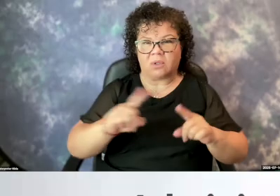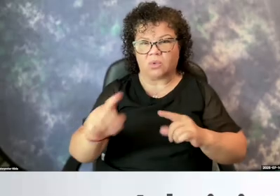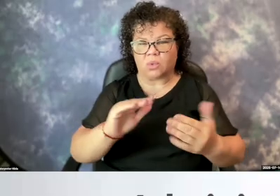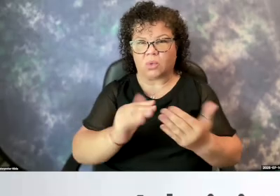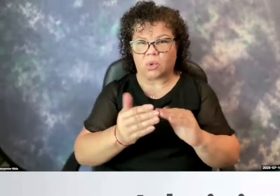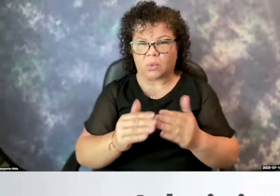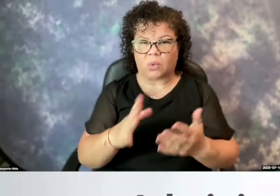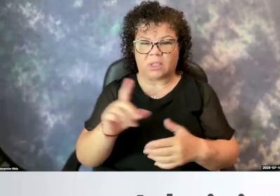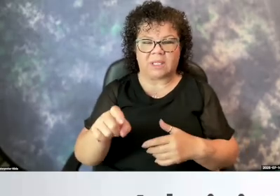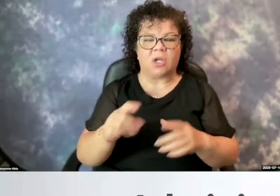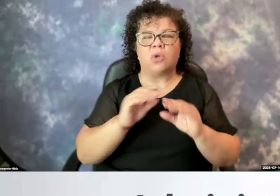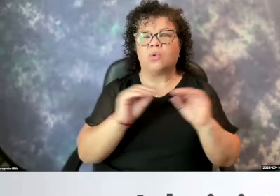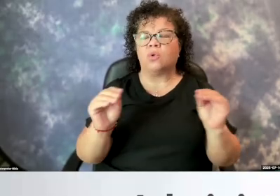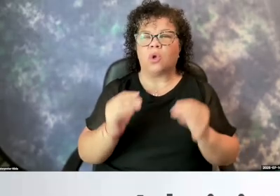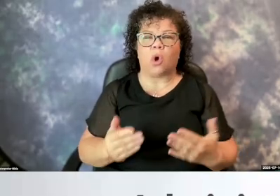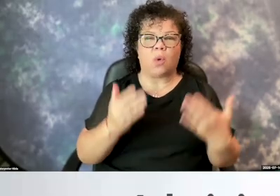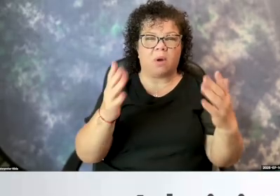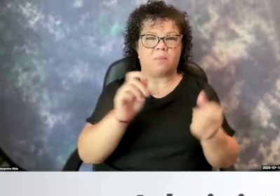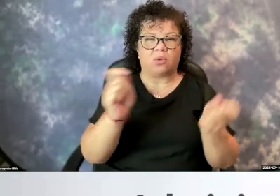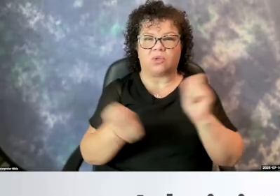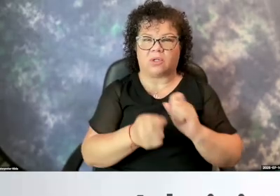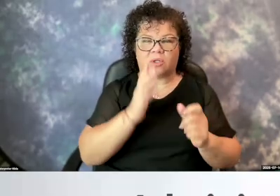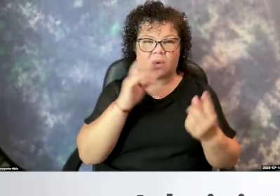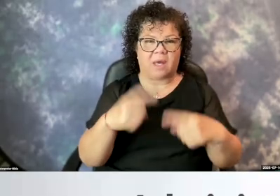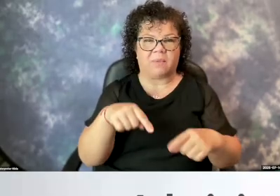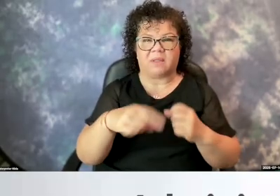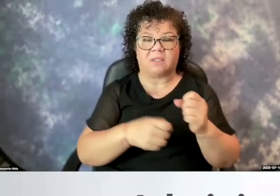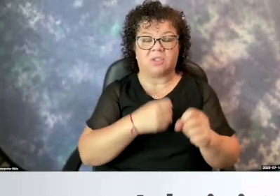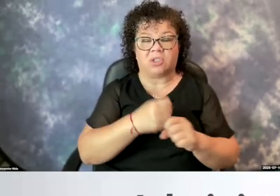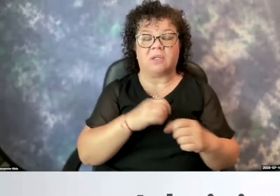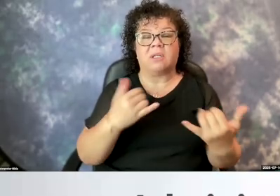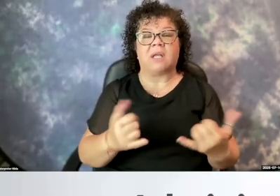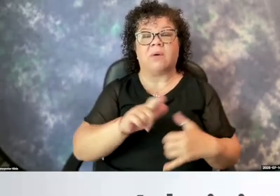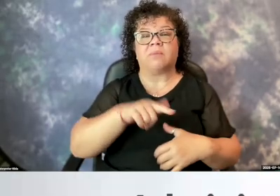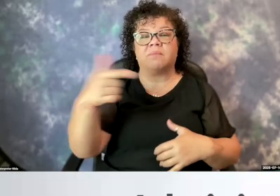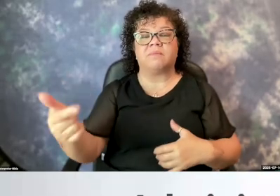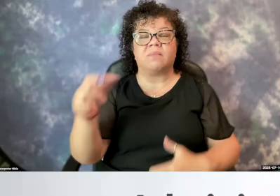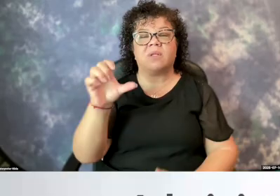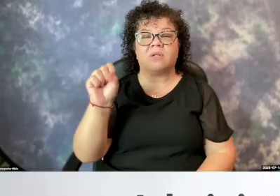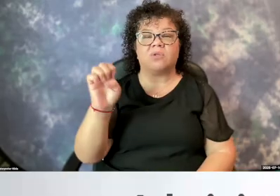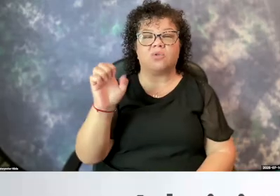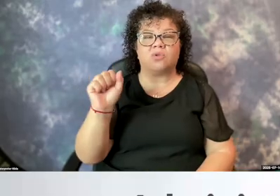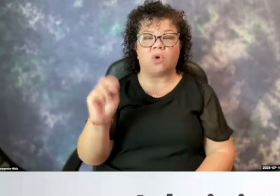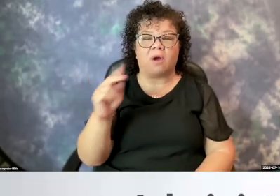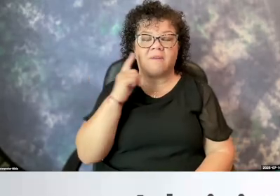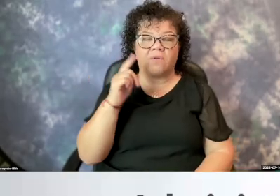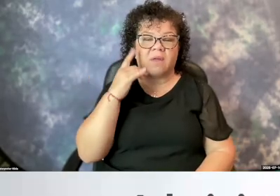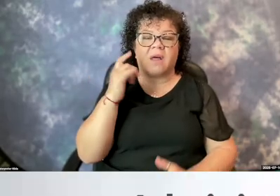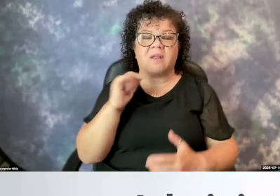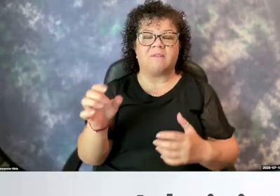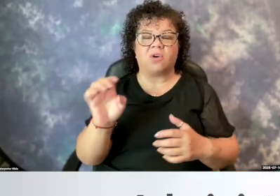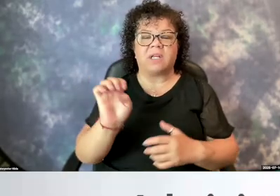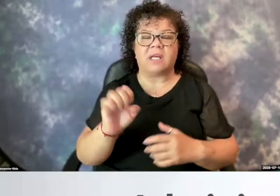to respond better to needs on the ground. No policy changes are proposed for this year. Next, I'll pass it over to Sean to speak